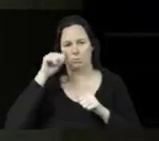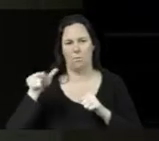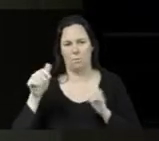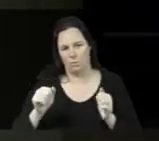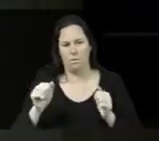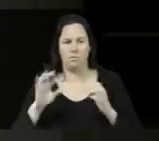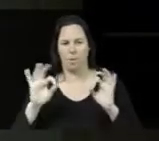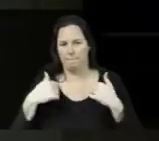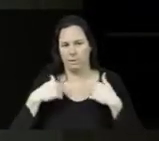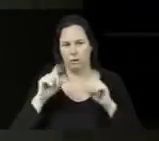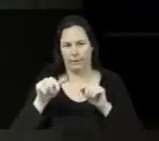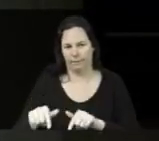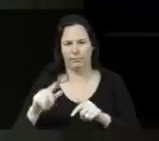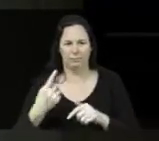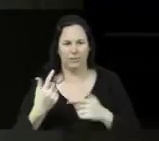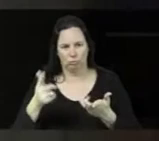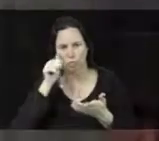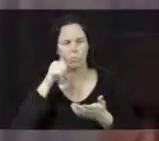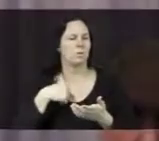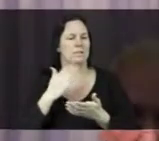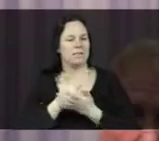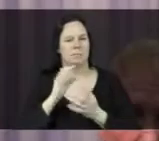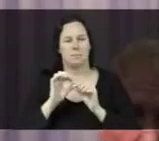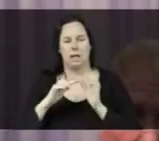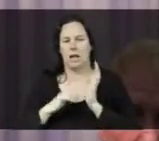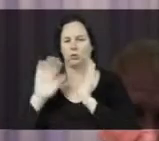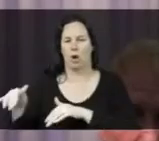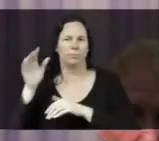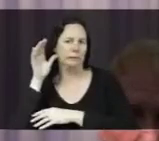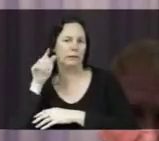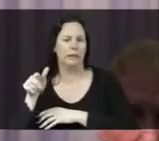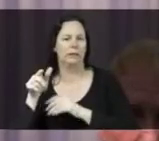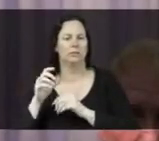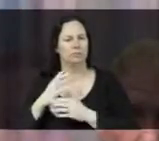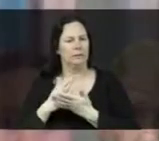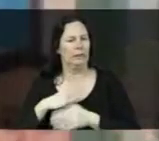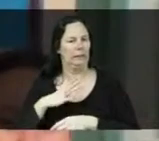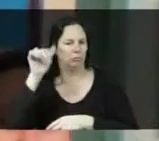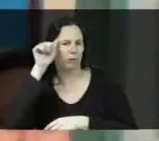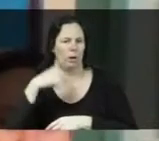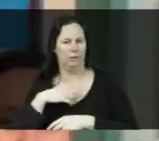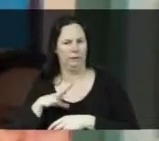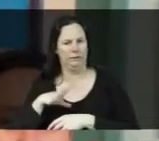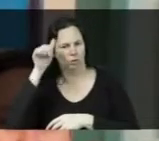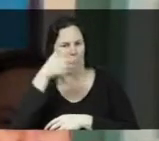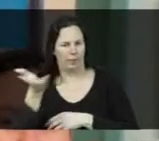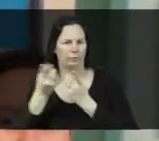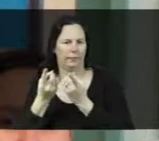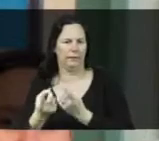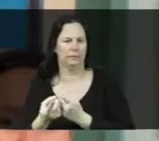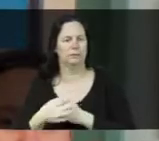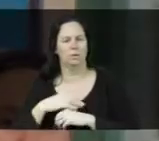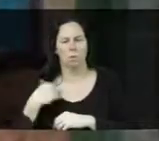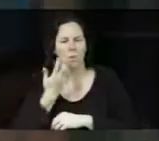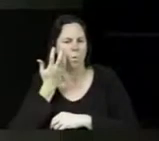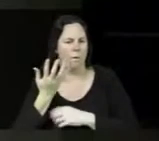me doing this, that, you know, I'd still be at home listening to it, because I need to know. I need to know these things, and we